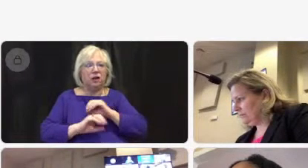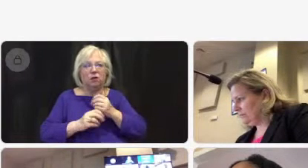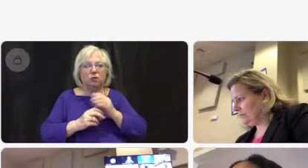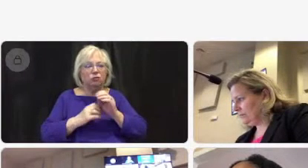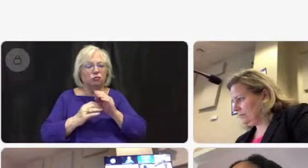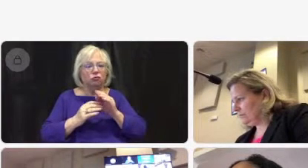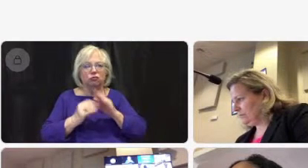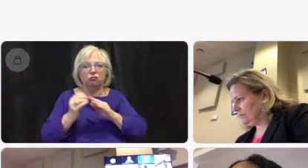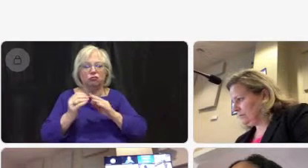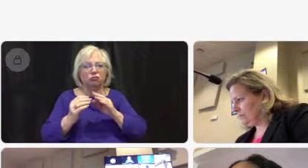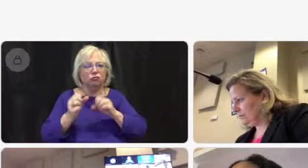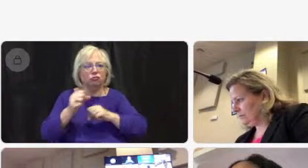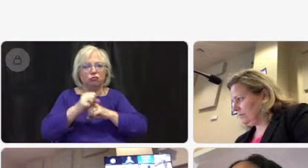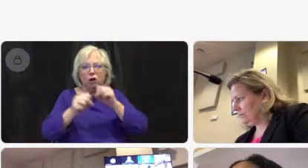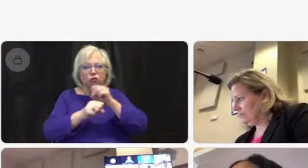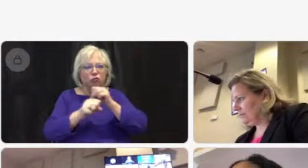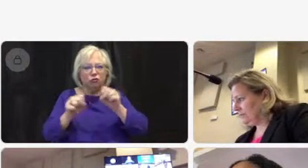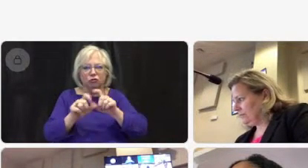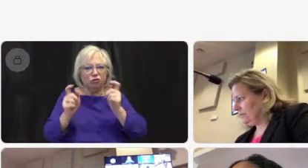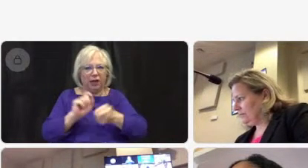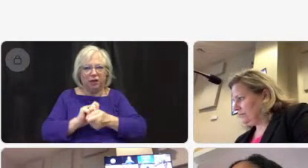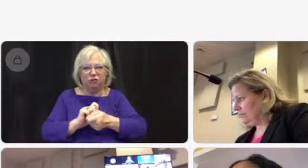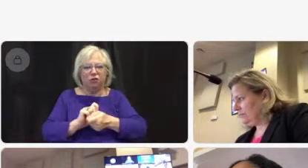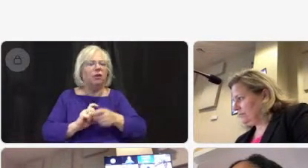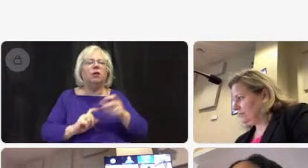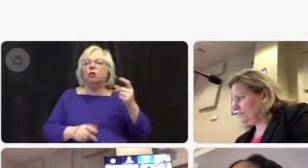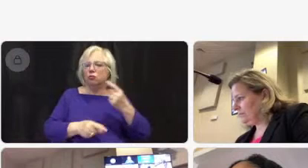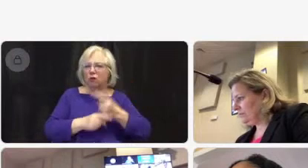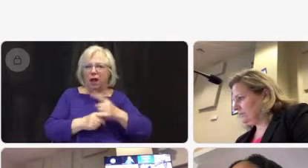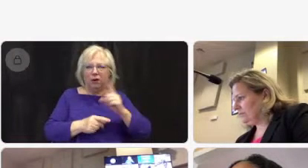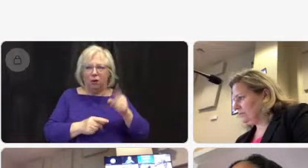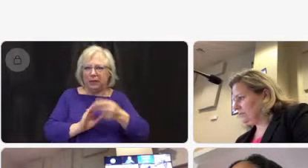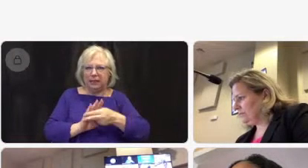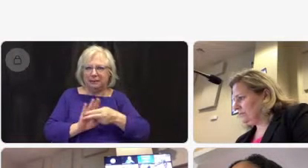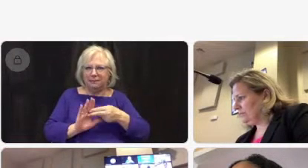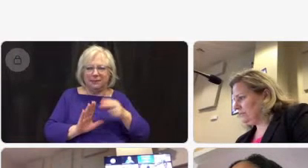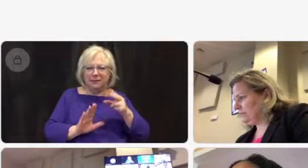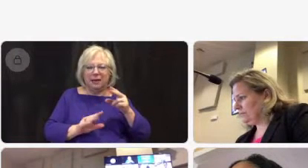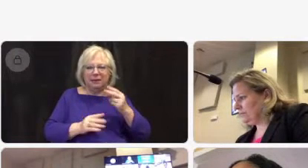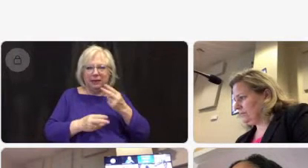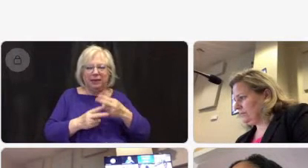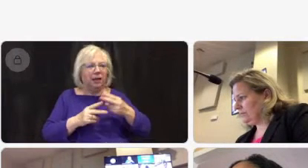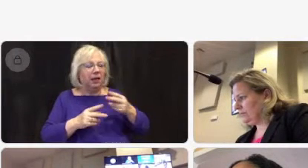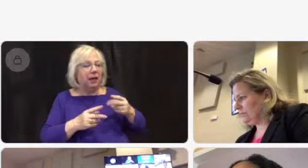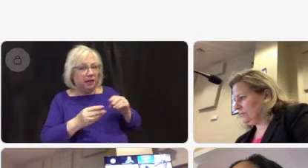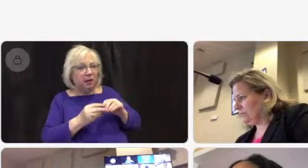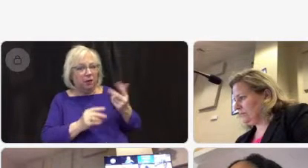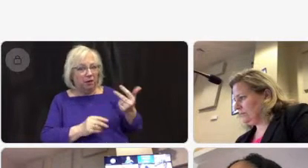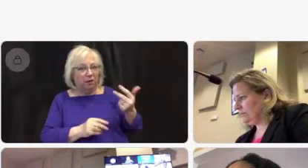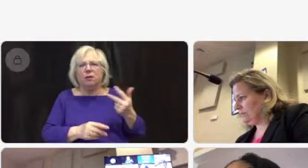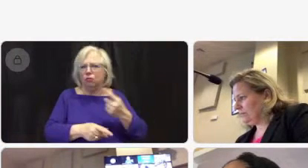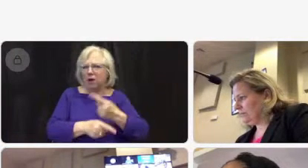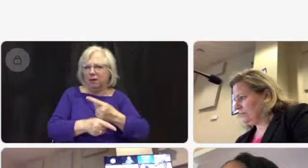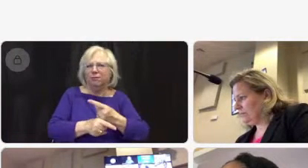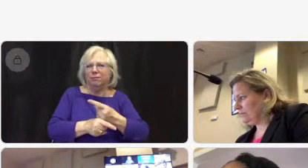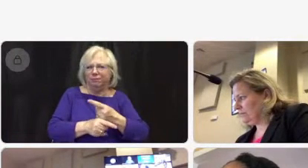to the property. Right, this is just a designation change. Yes, sir. And on number 13 is what I'm referring to. That's right, yes. Okay,